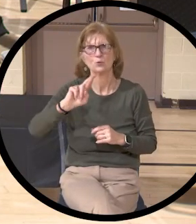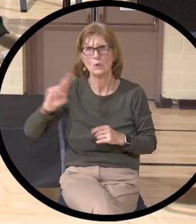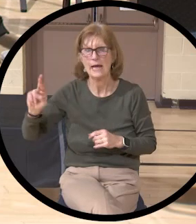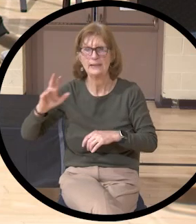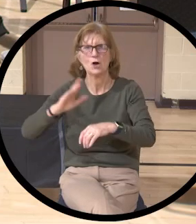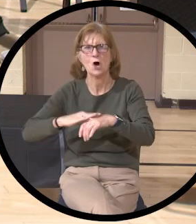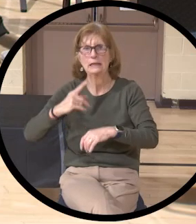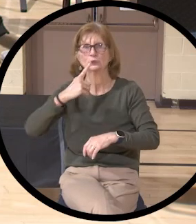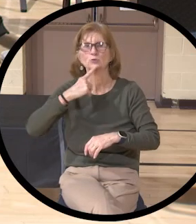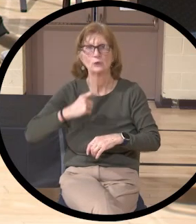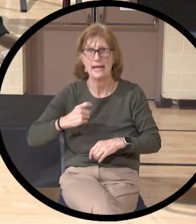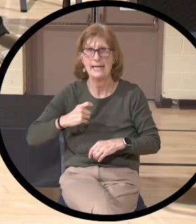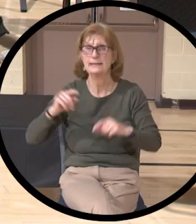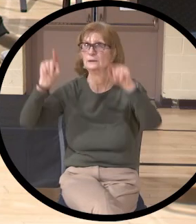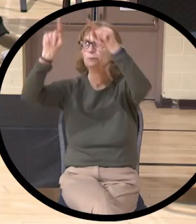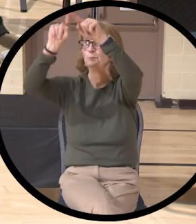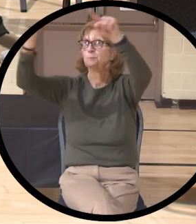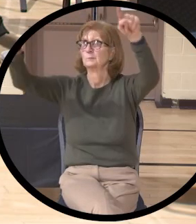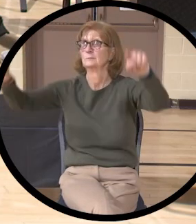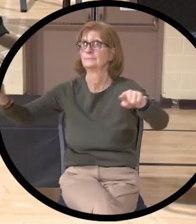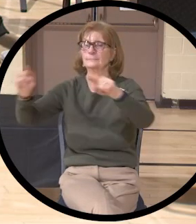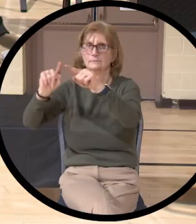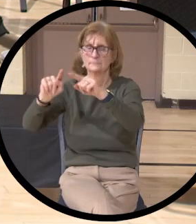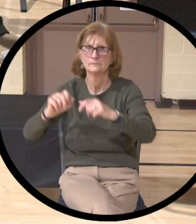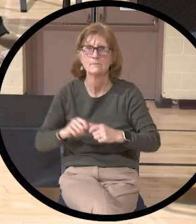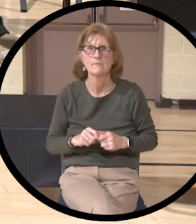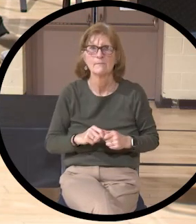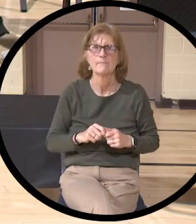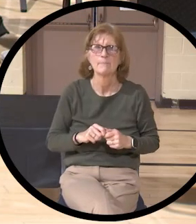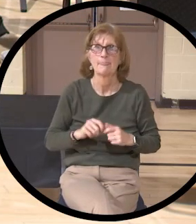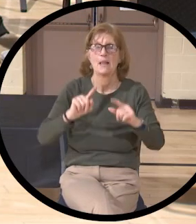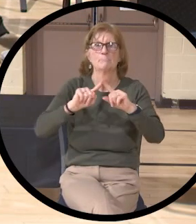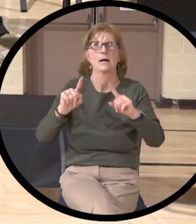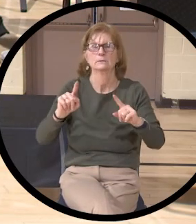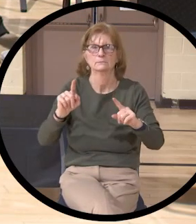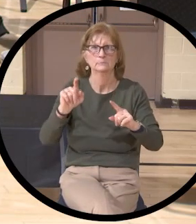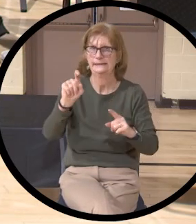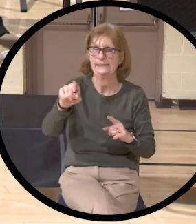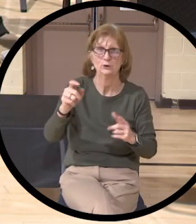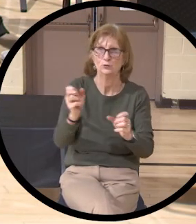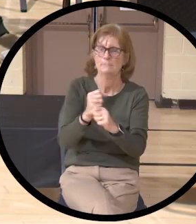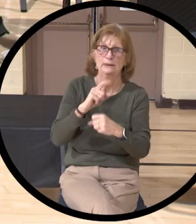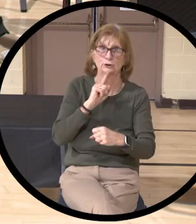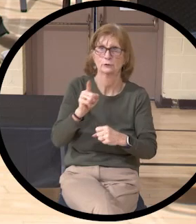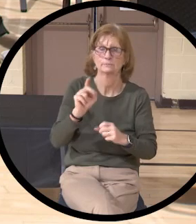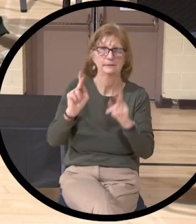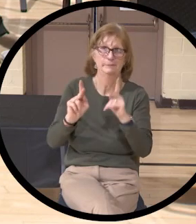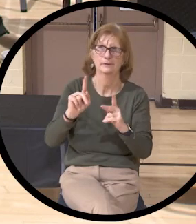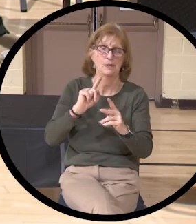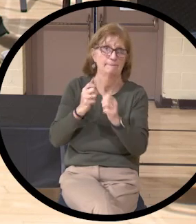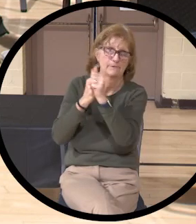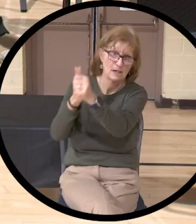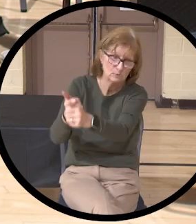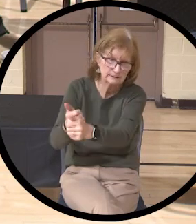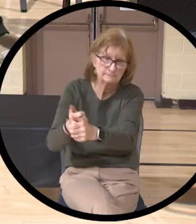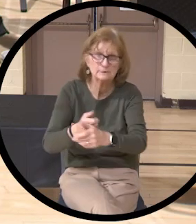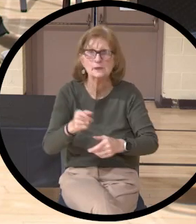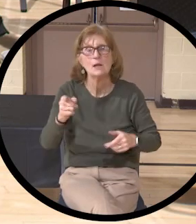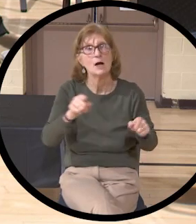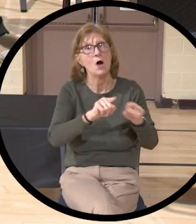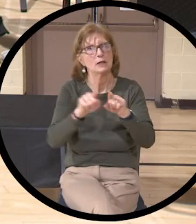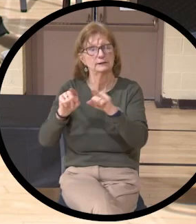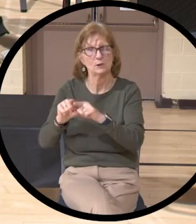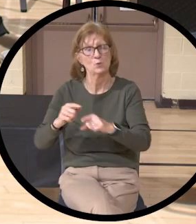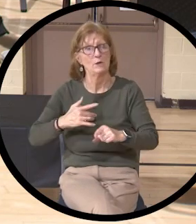traffic signal that we would like to see higher compliance with. We do hope that some of these protected intersection elements